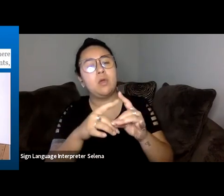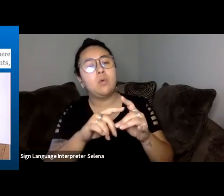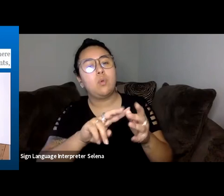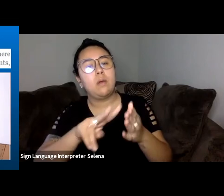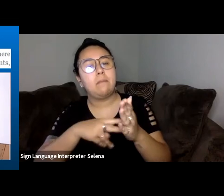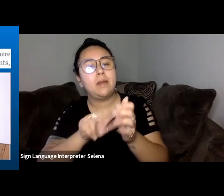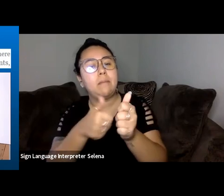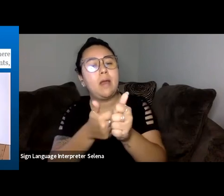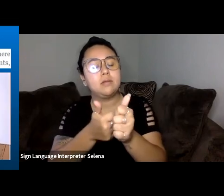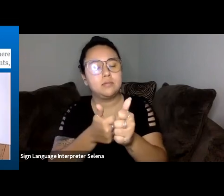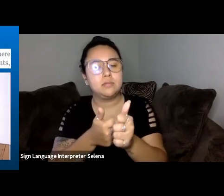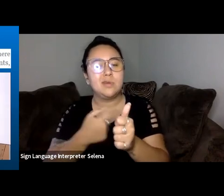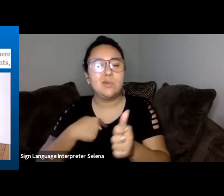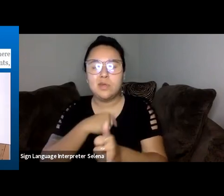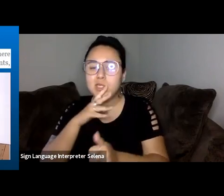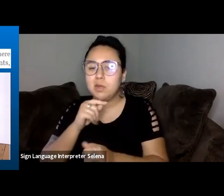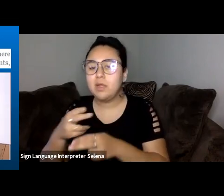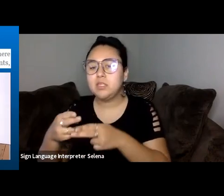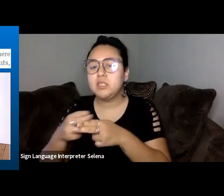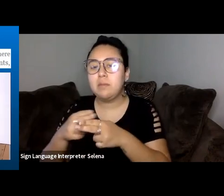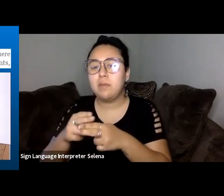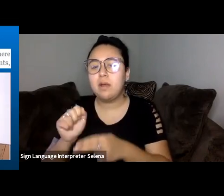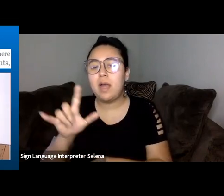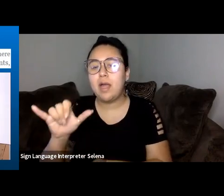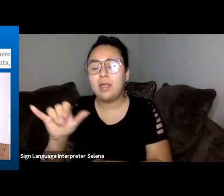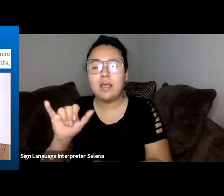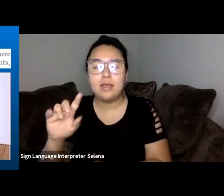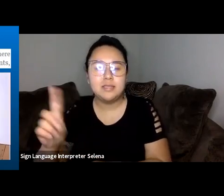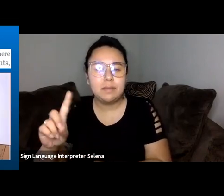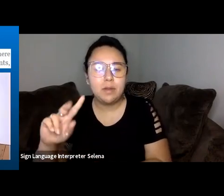temporary allies like Democratic politicians.